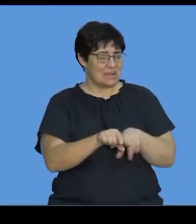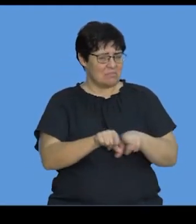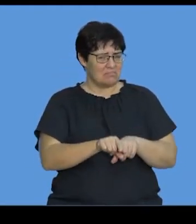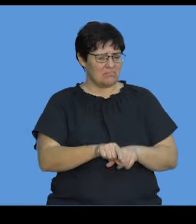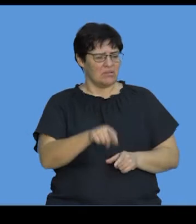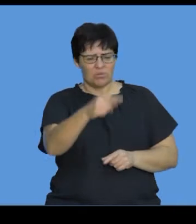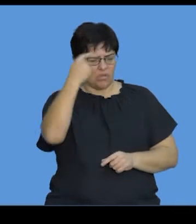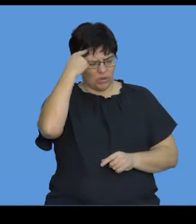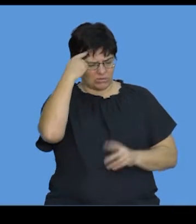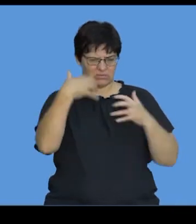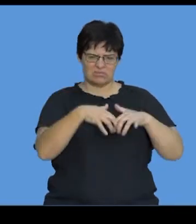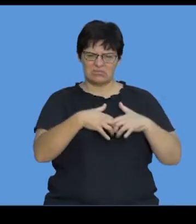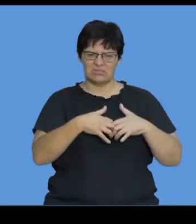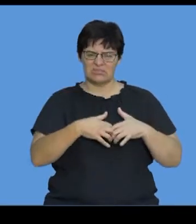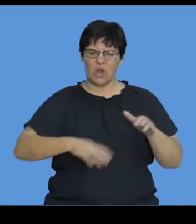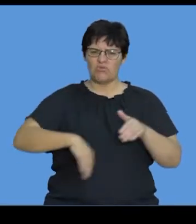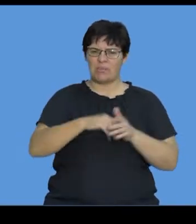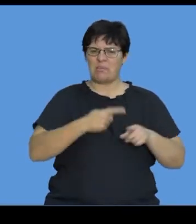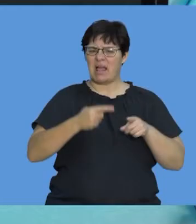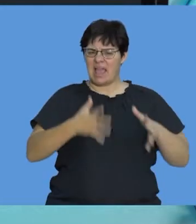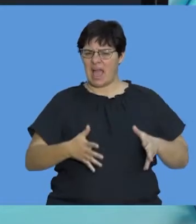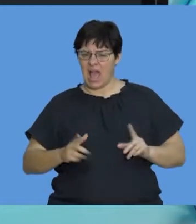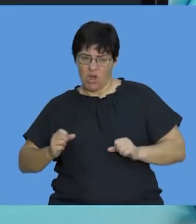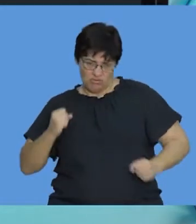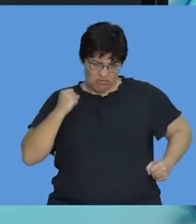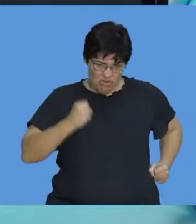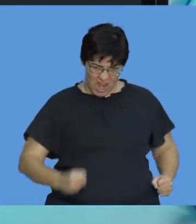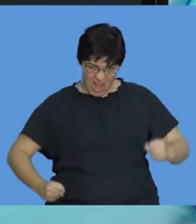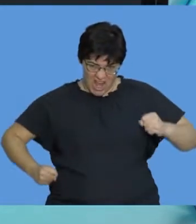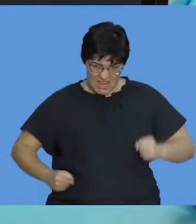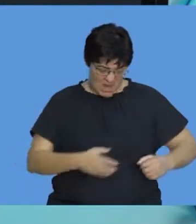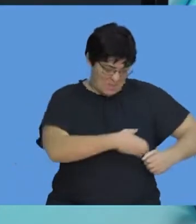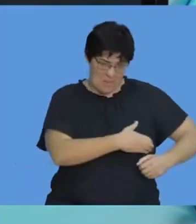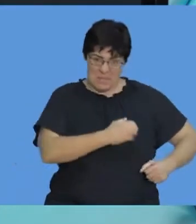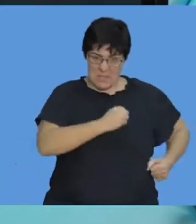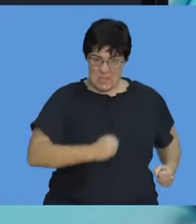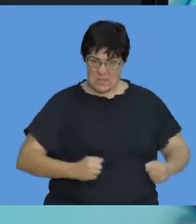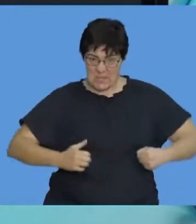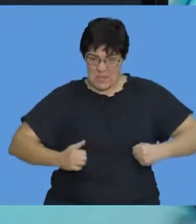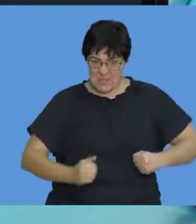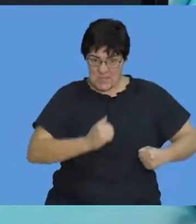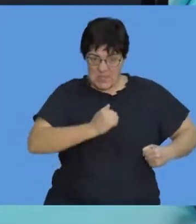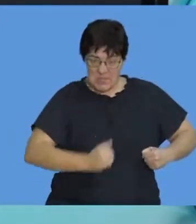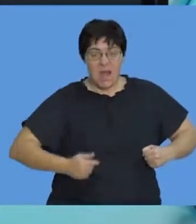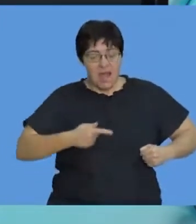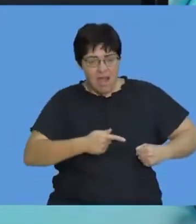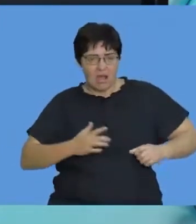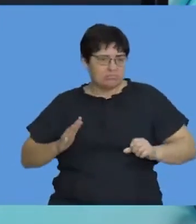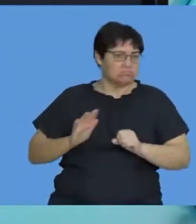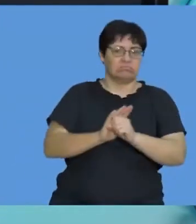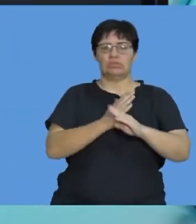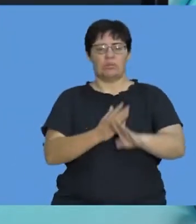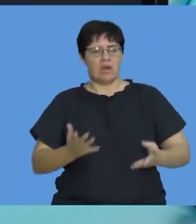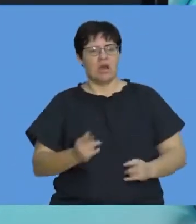to stop a rugby player when they're running? So now, last time we spoke about the fact that they'd have lots of